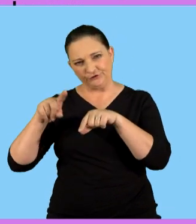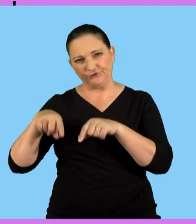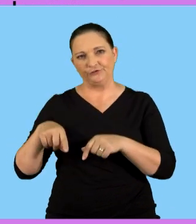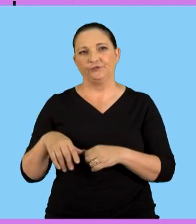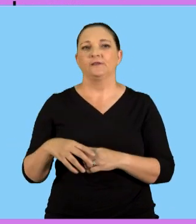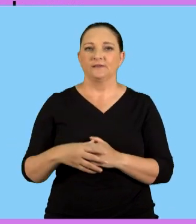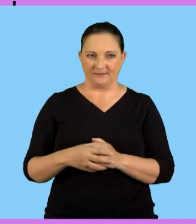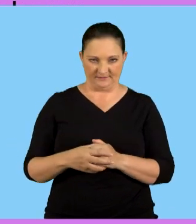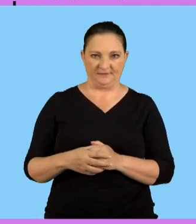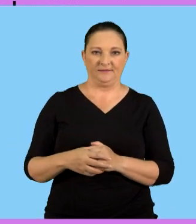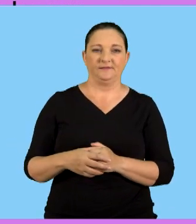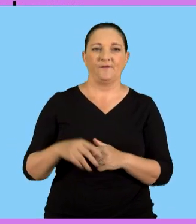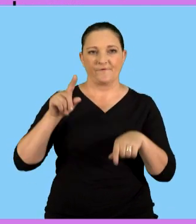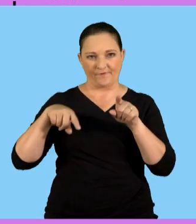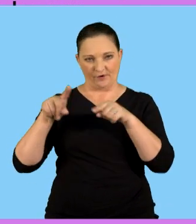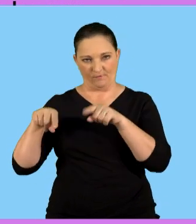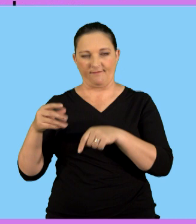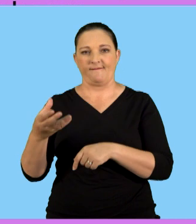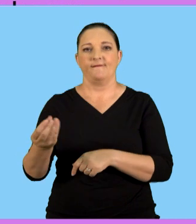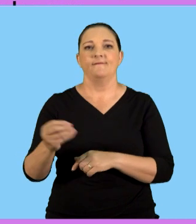varies. That's a variable income,